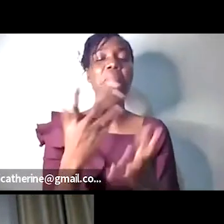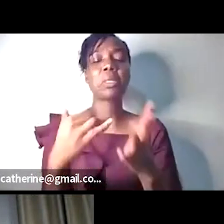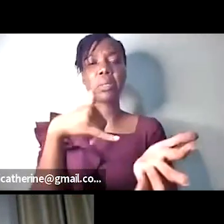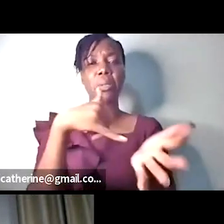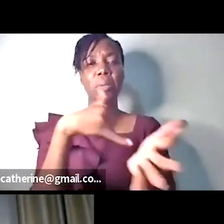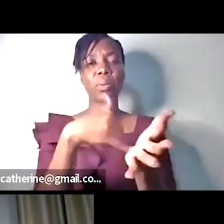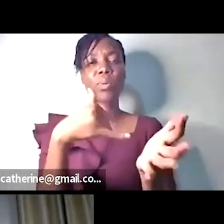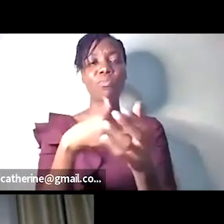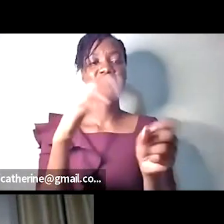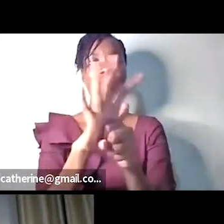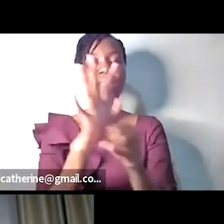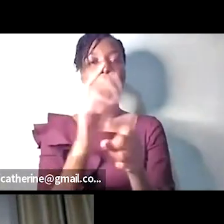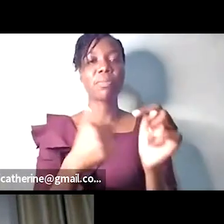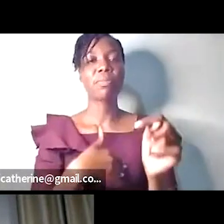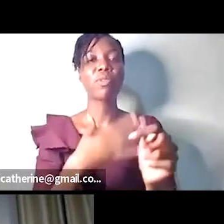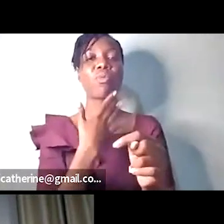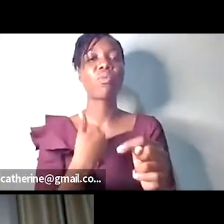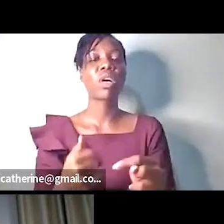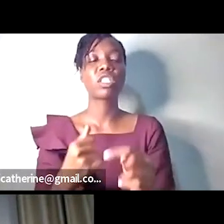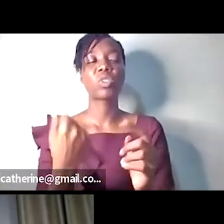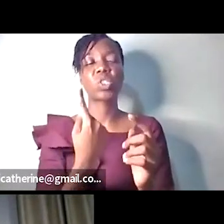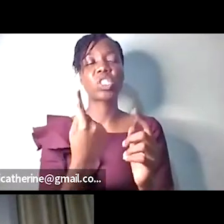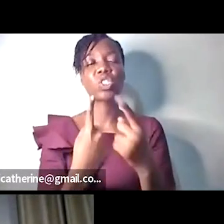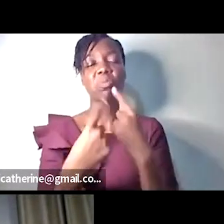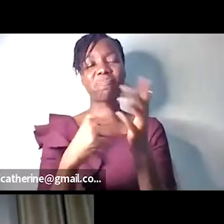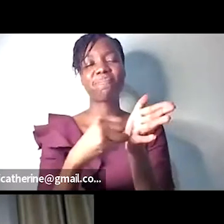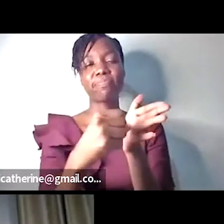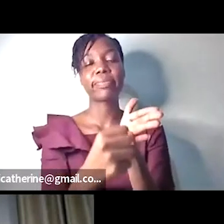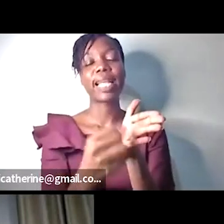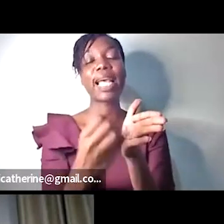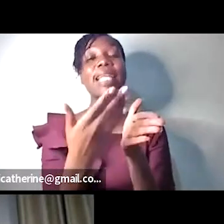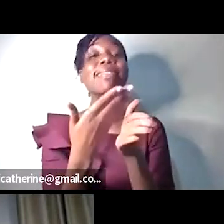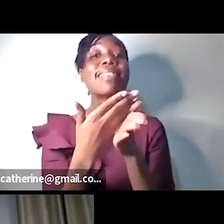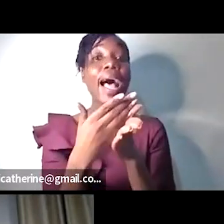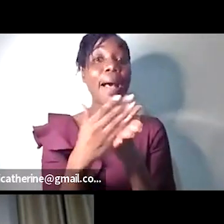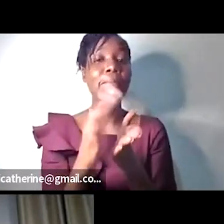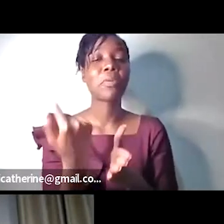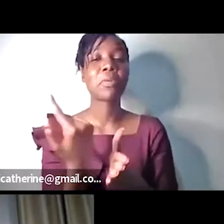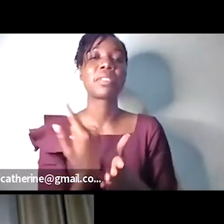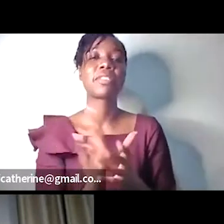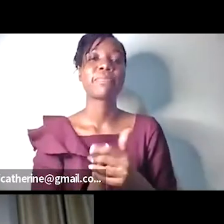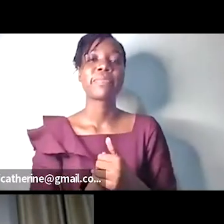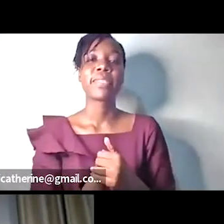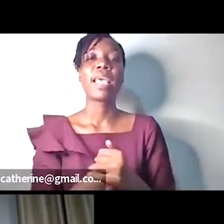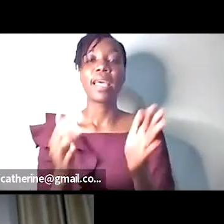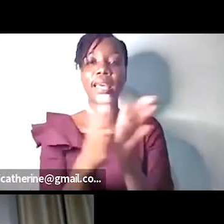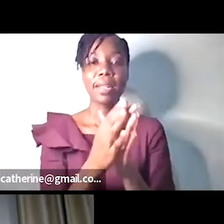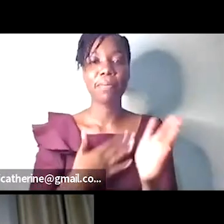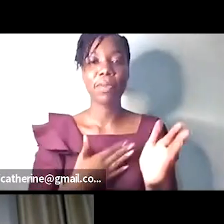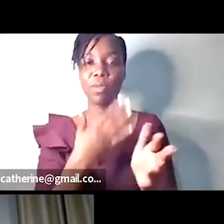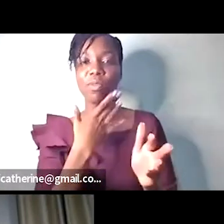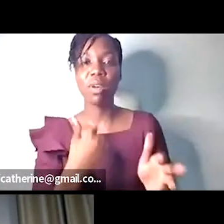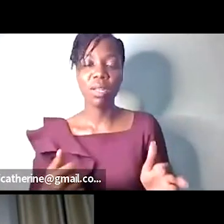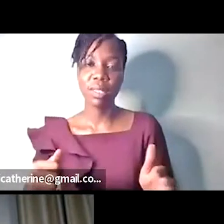to highlight some. First of all, I would start by